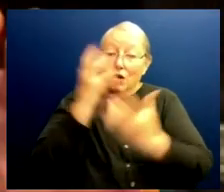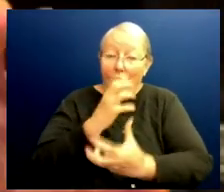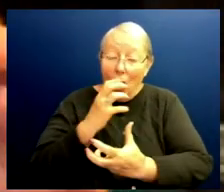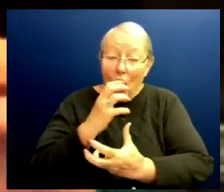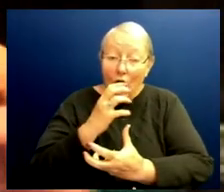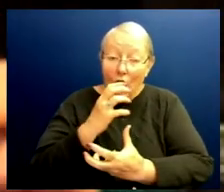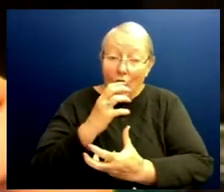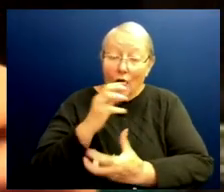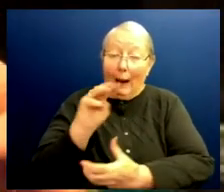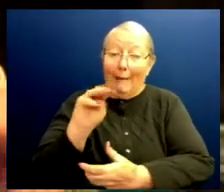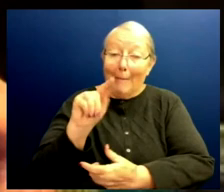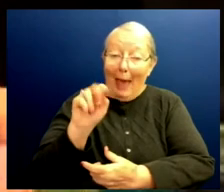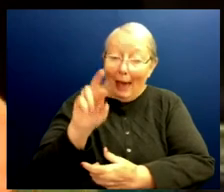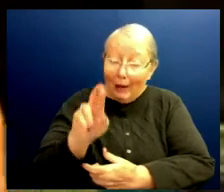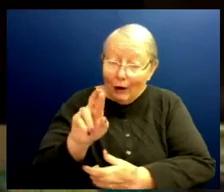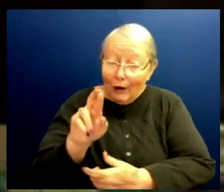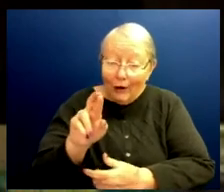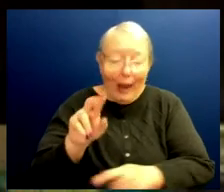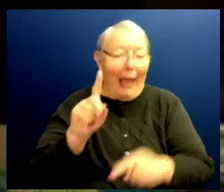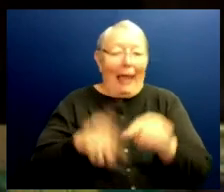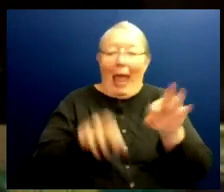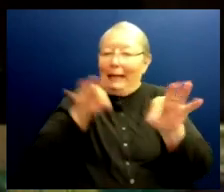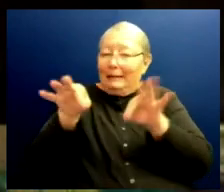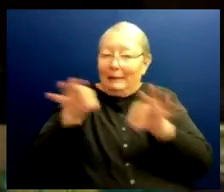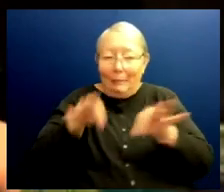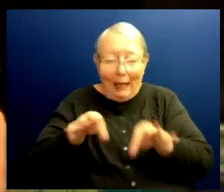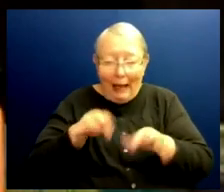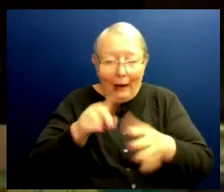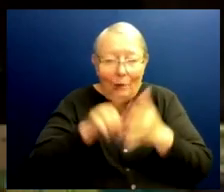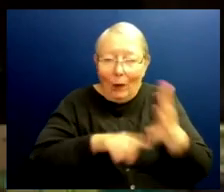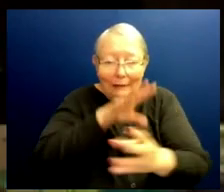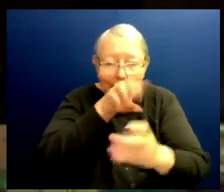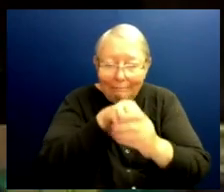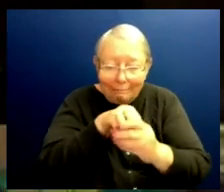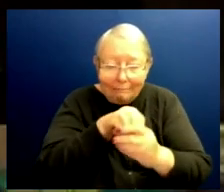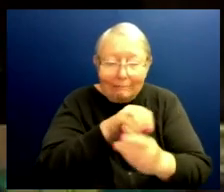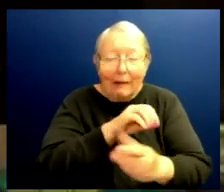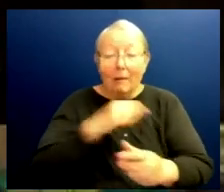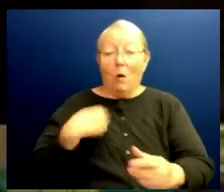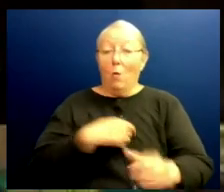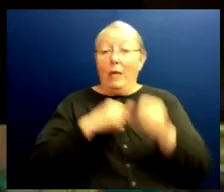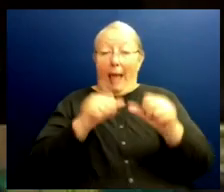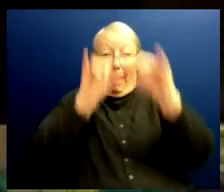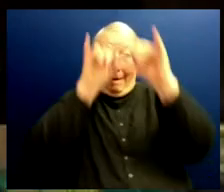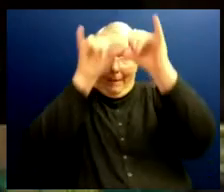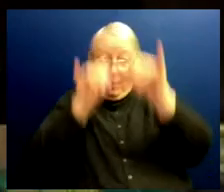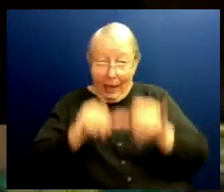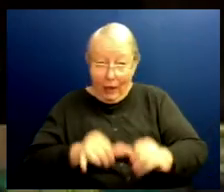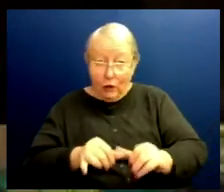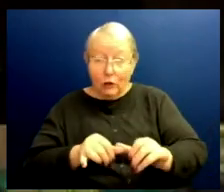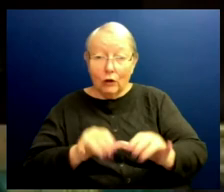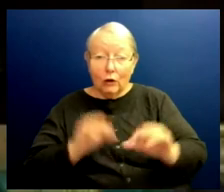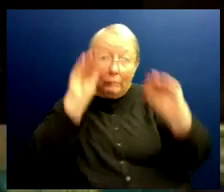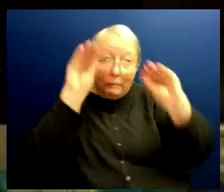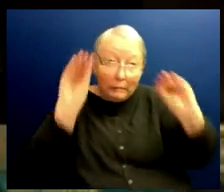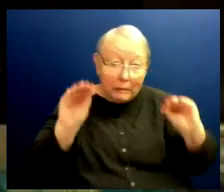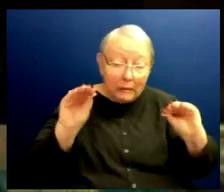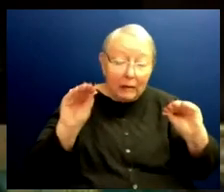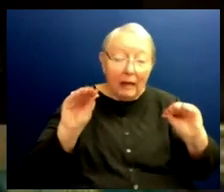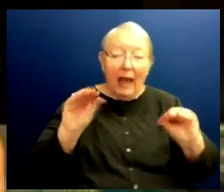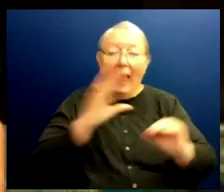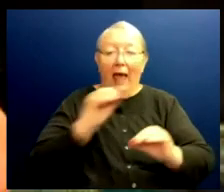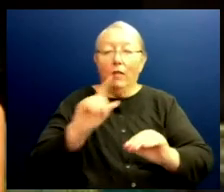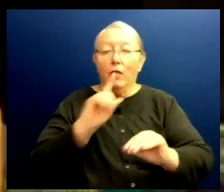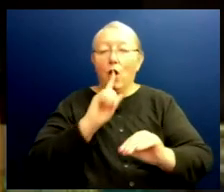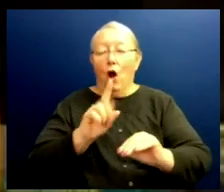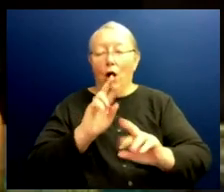are able to map it. And we believe that there are certain reactions that we